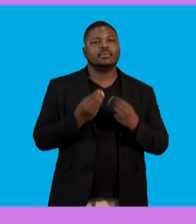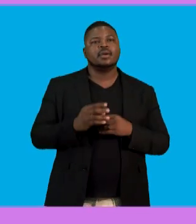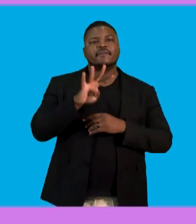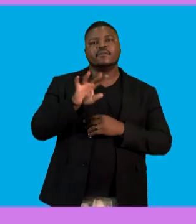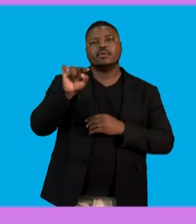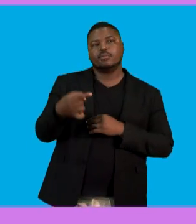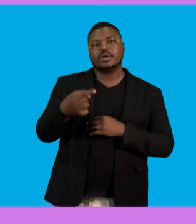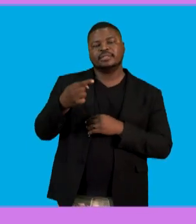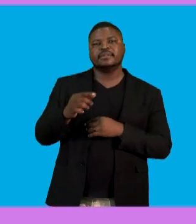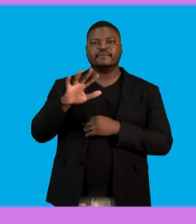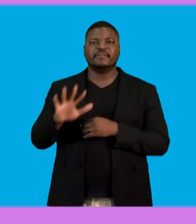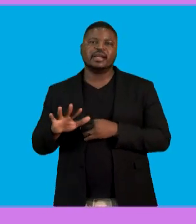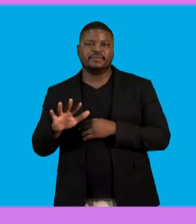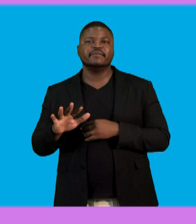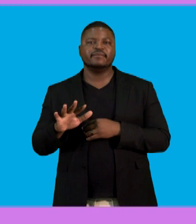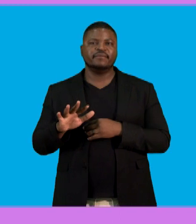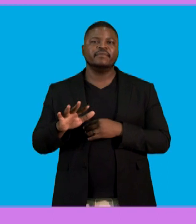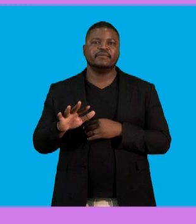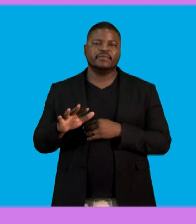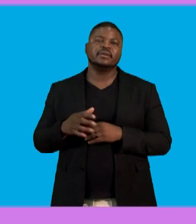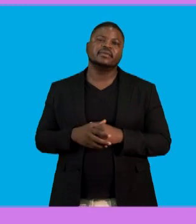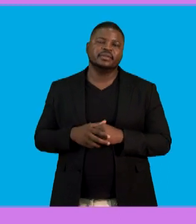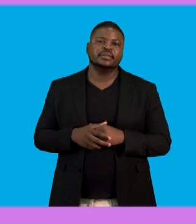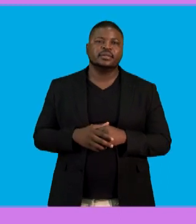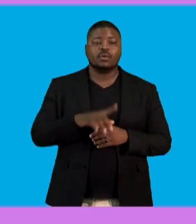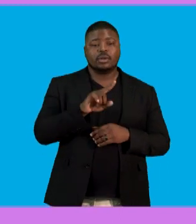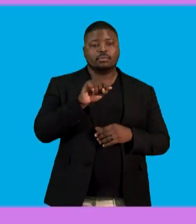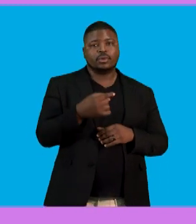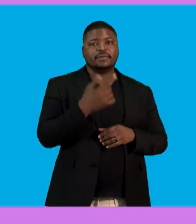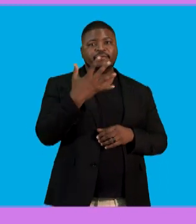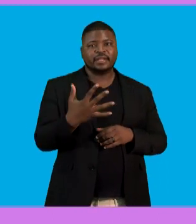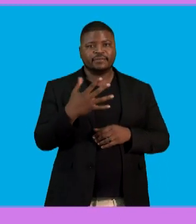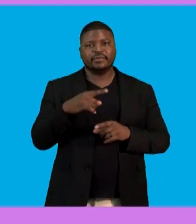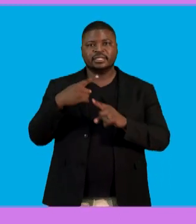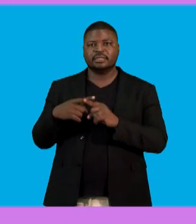4.5. So it's 1.5 times 3 cups.